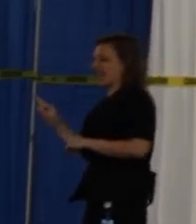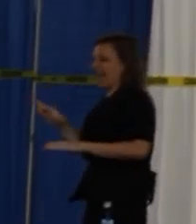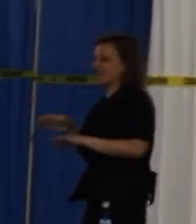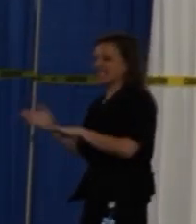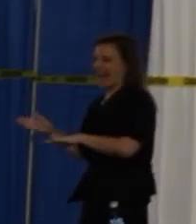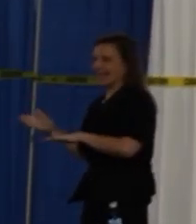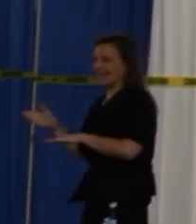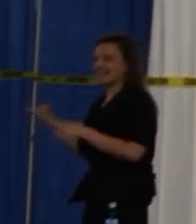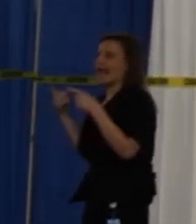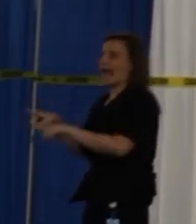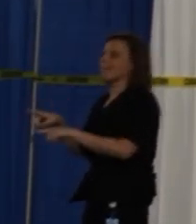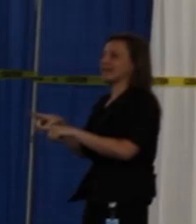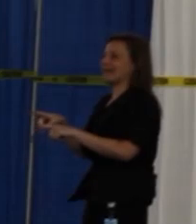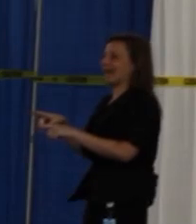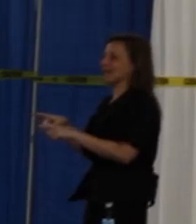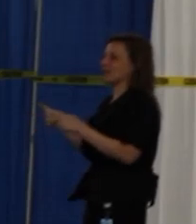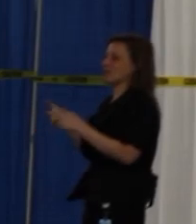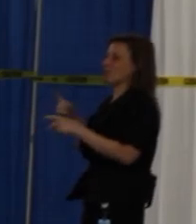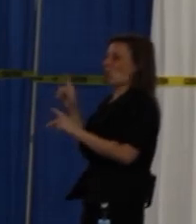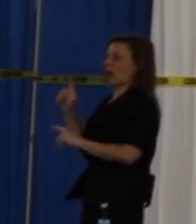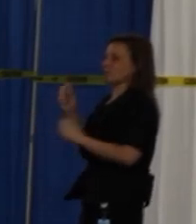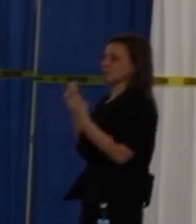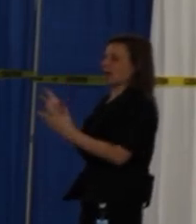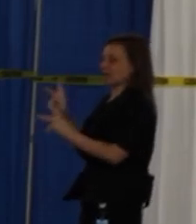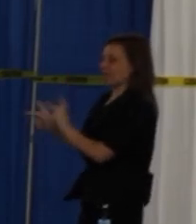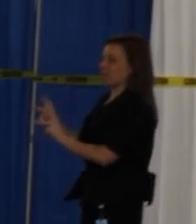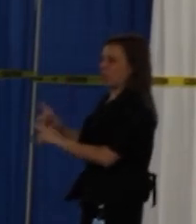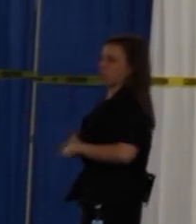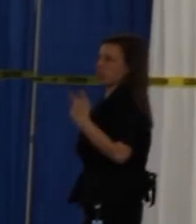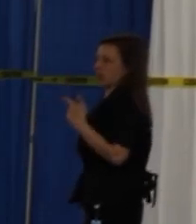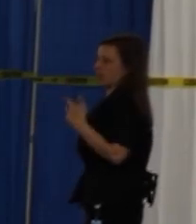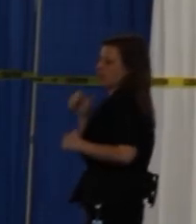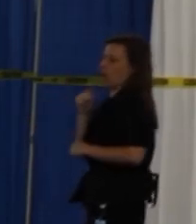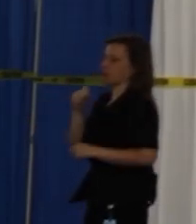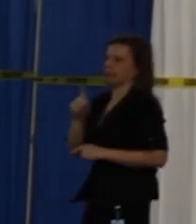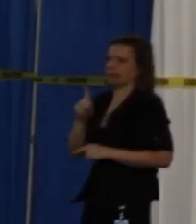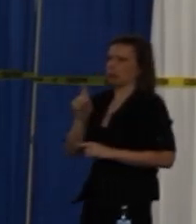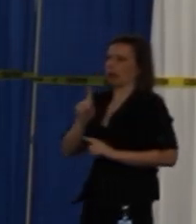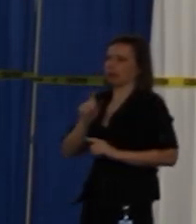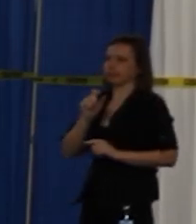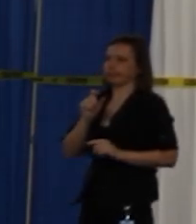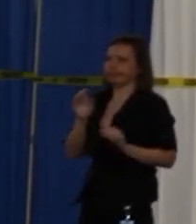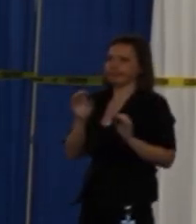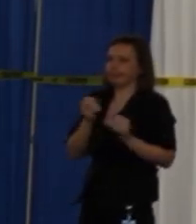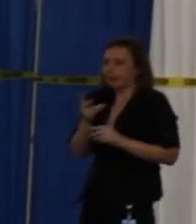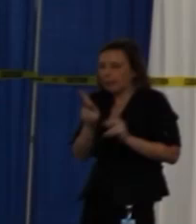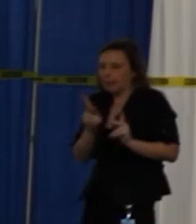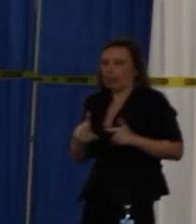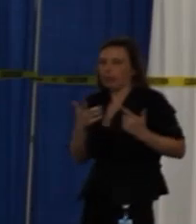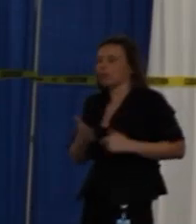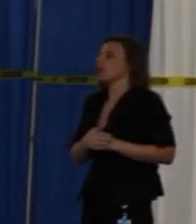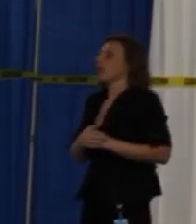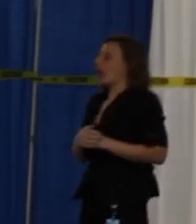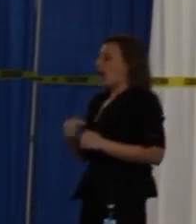the populated region that saw a significant surge, not in the more unpopulated regions. So I know your eyes will sometimes get drawn to